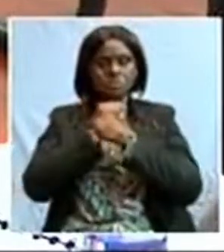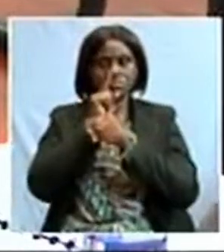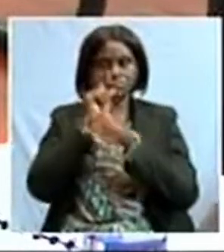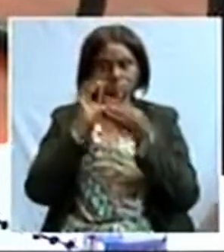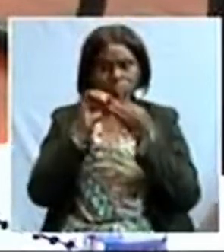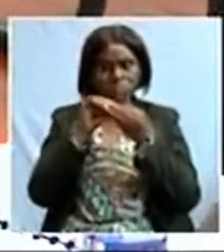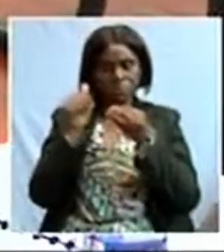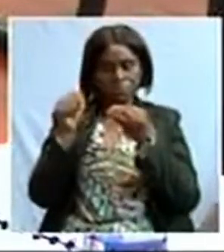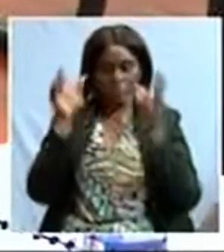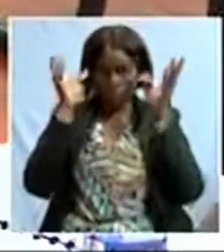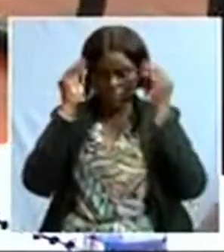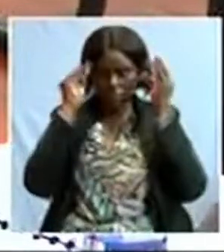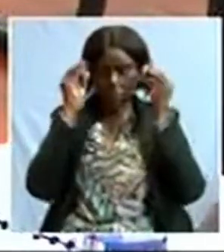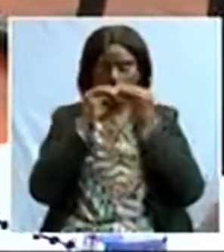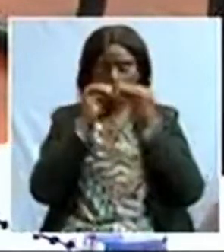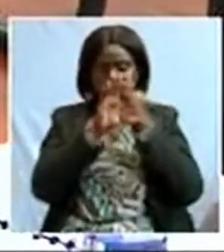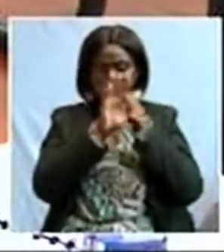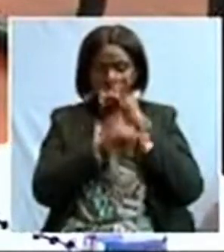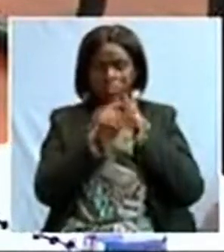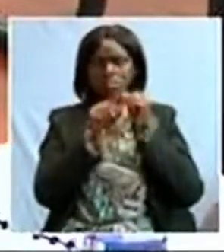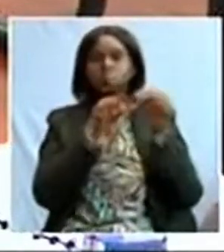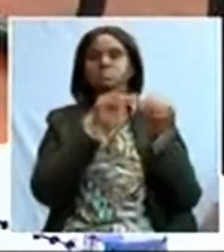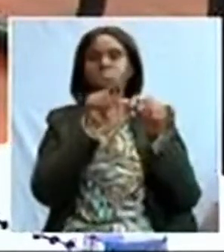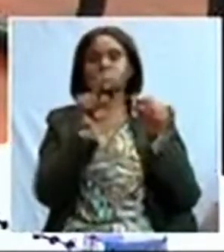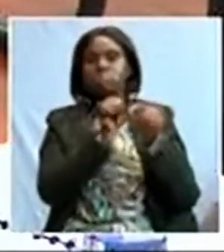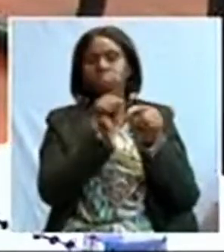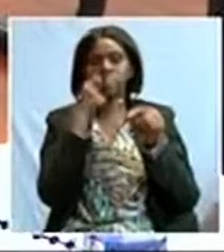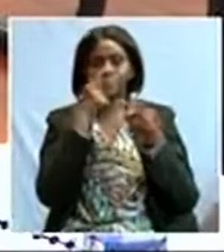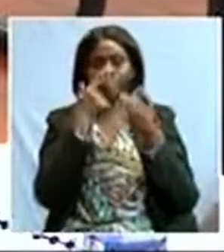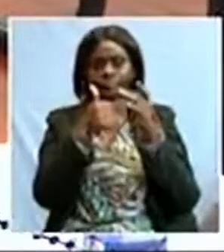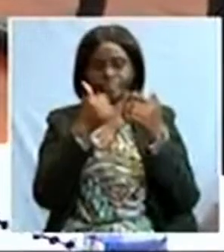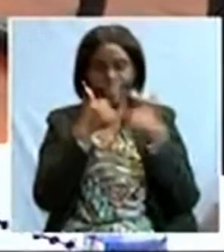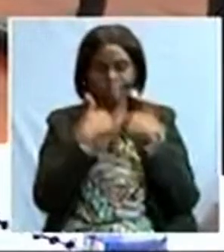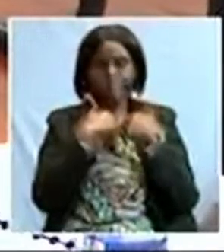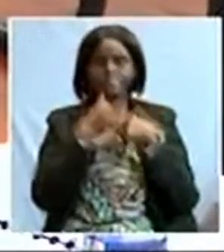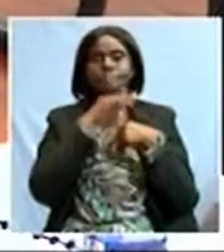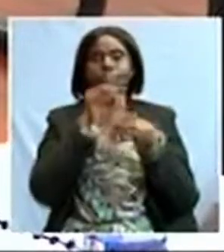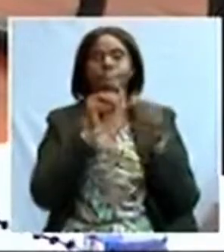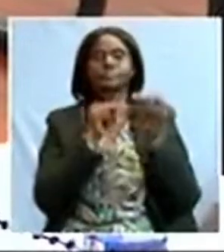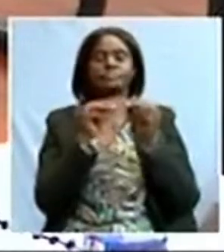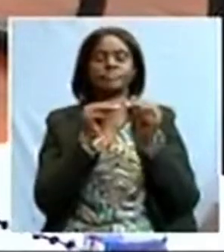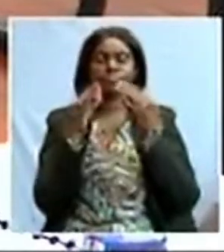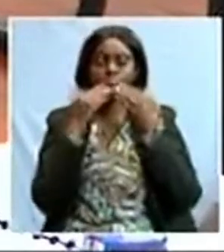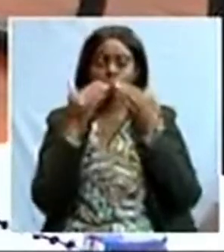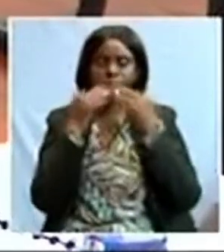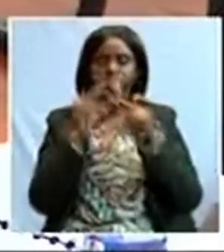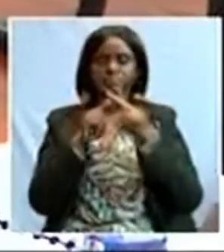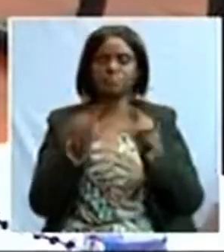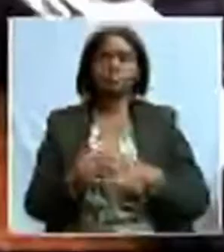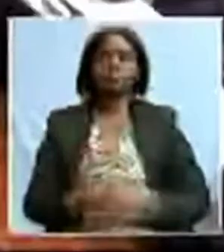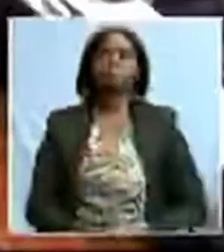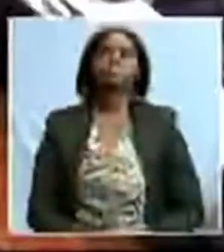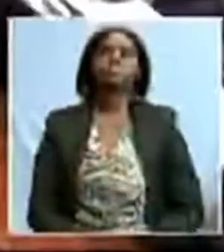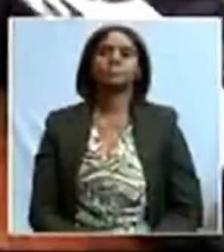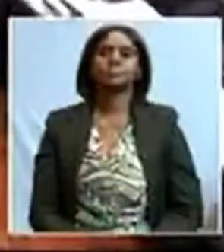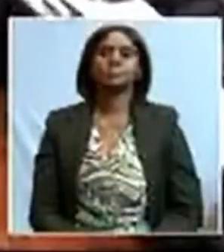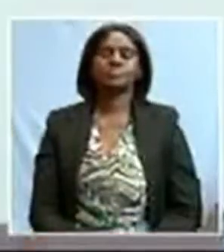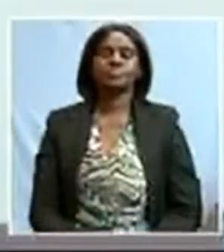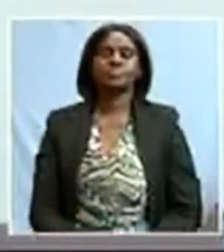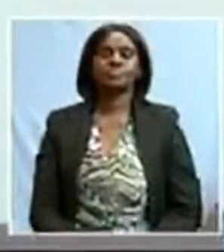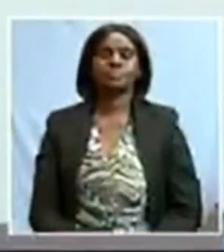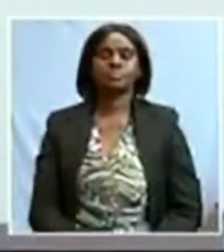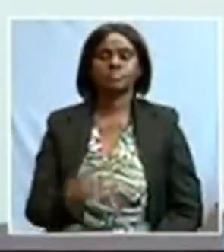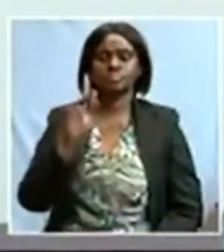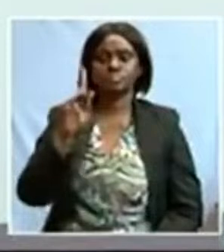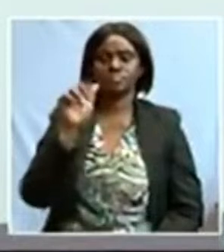the technocrats under waste management are the ones who conducted this waste management. I thank you, Chair. Honorable